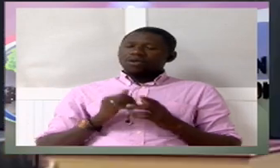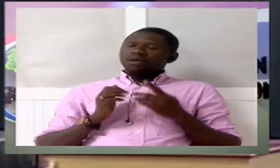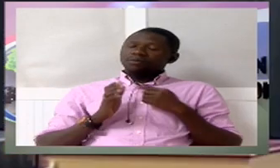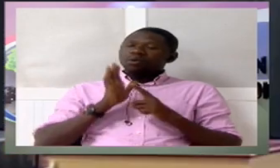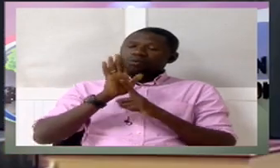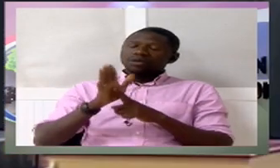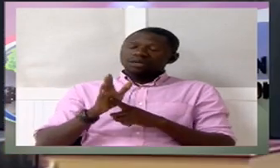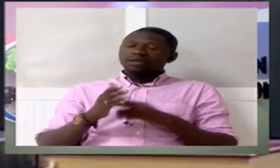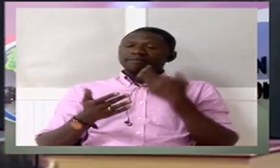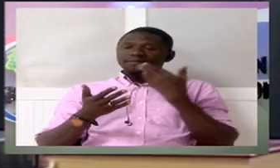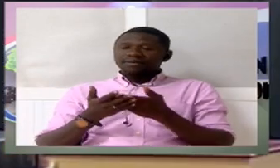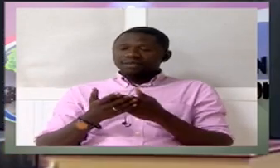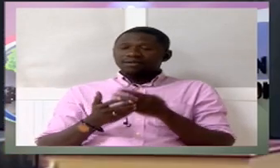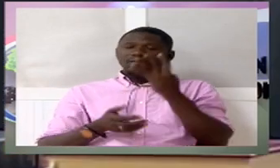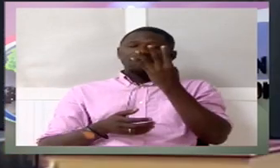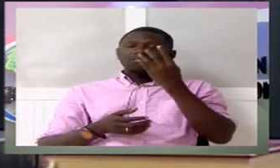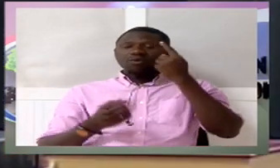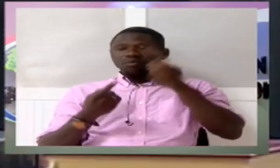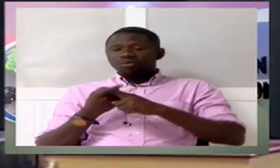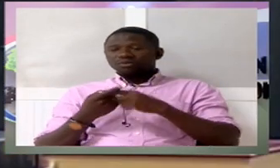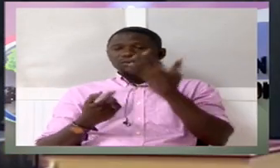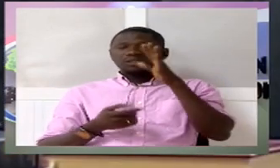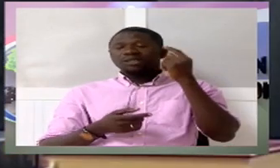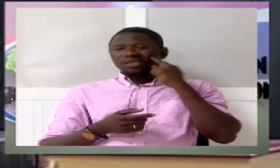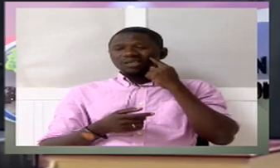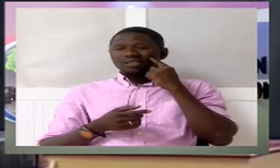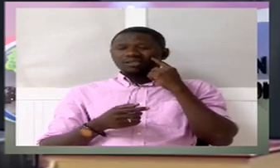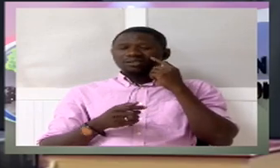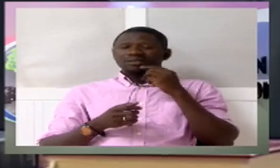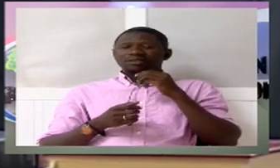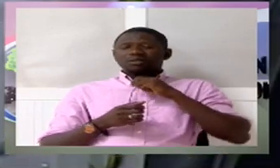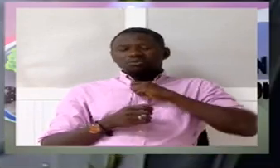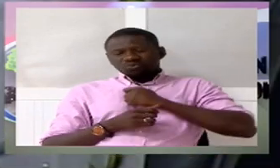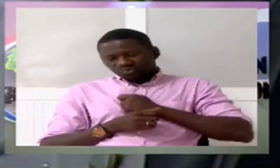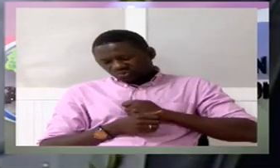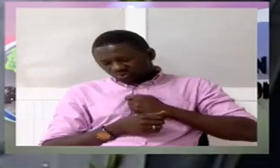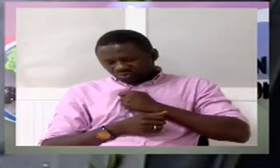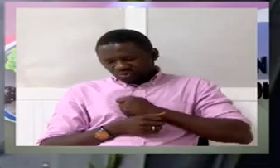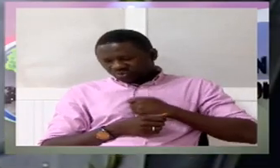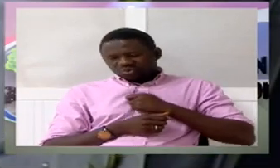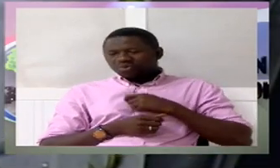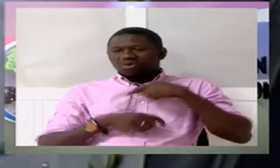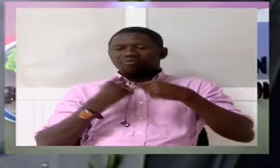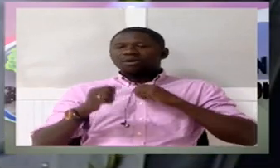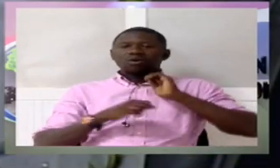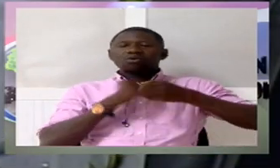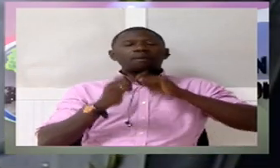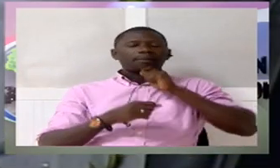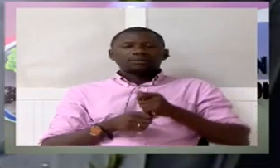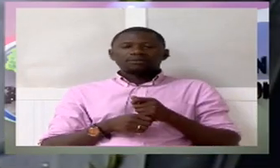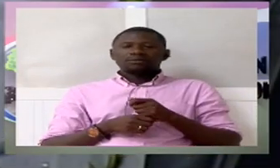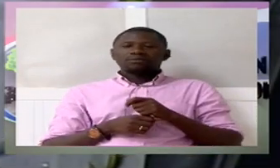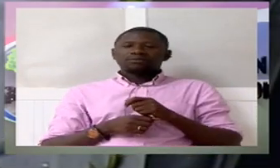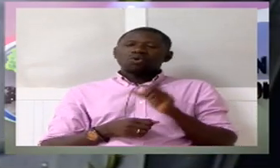na furia bang. Period of my late husband. Furuna ke munke ma membantala furia. Some men approach me